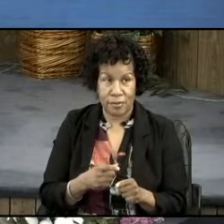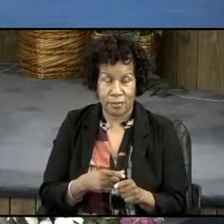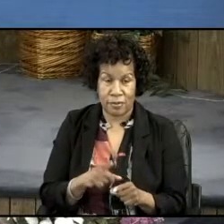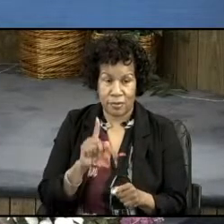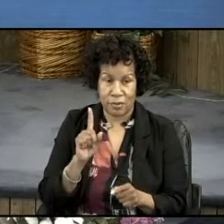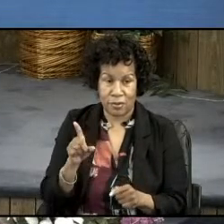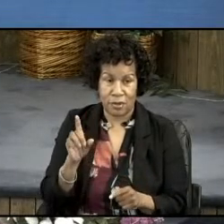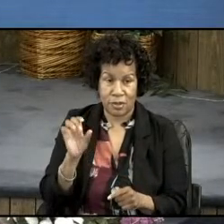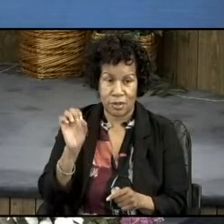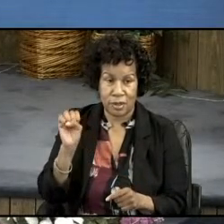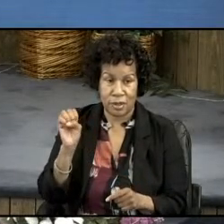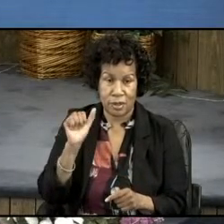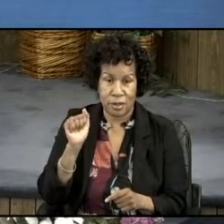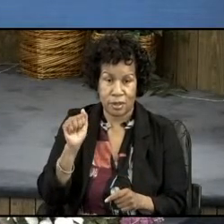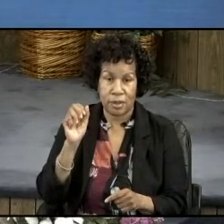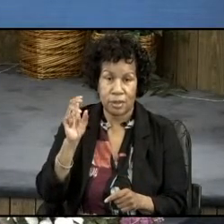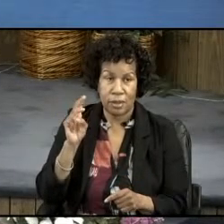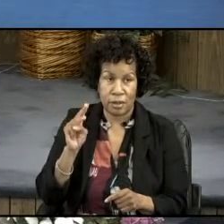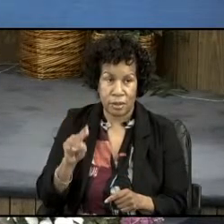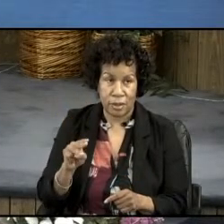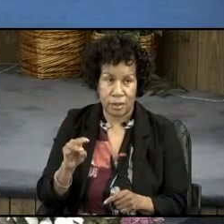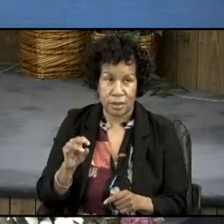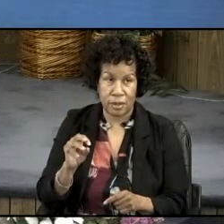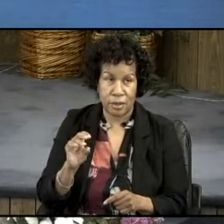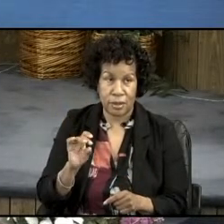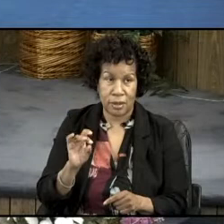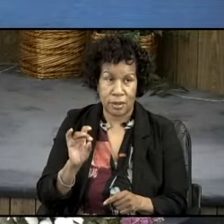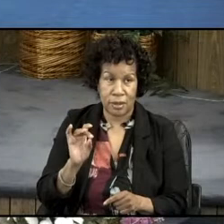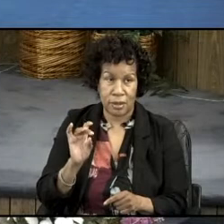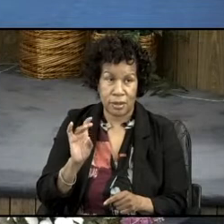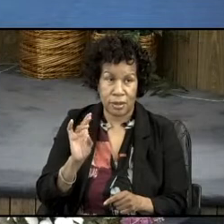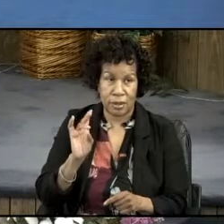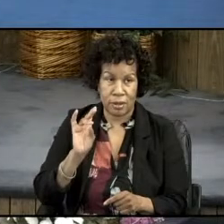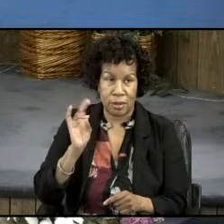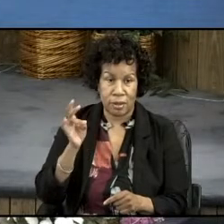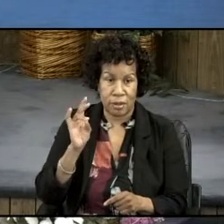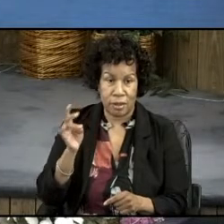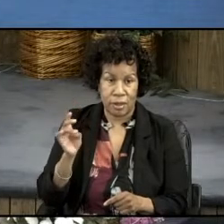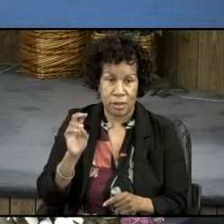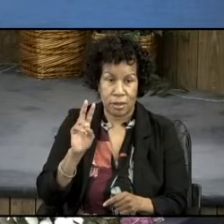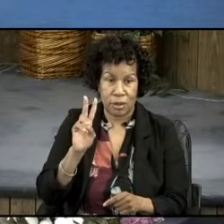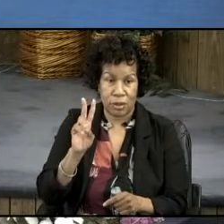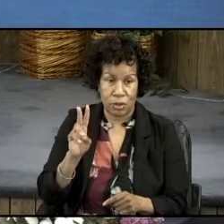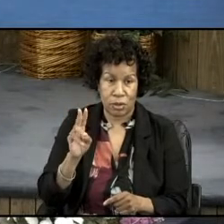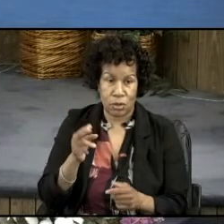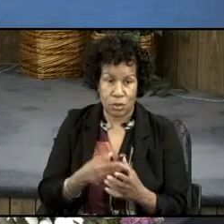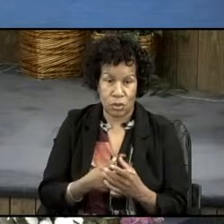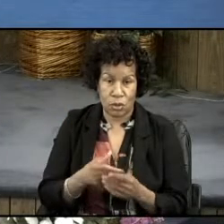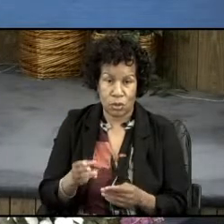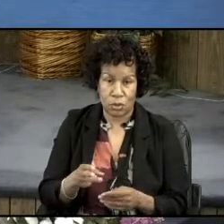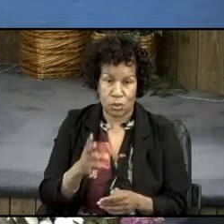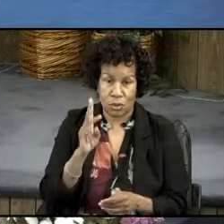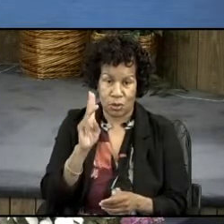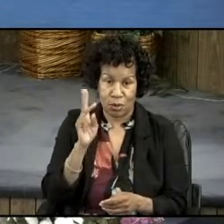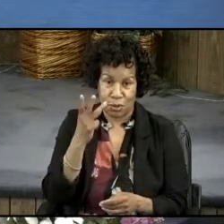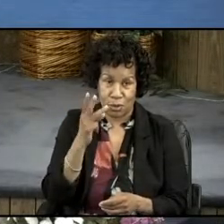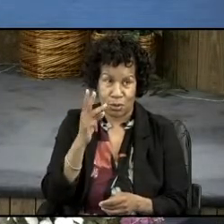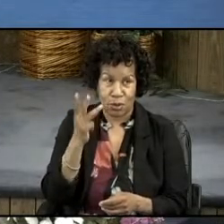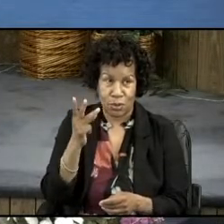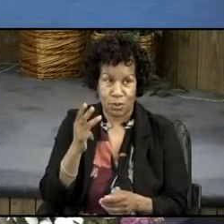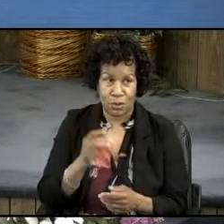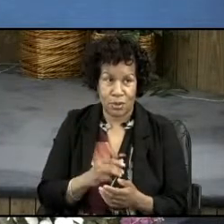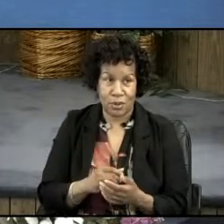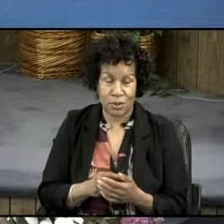from 1 Samuel 17, and it's a long reading, and so I will read it in your